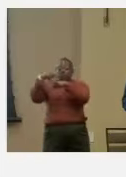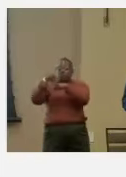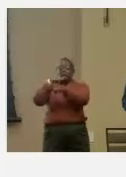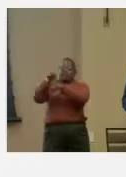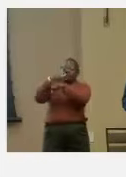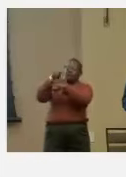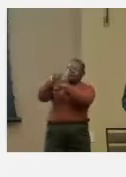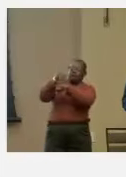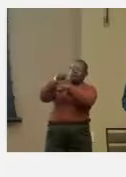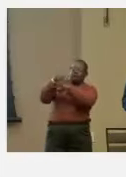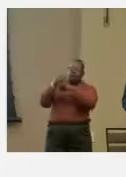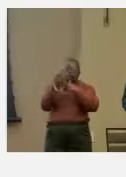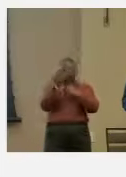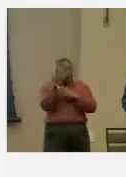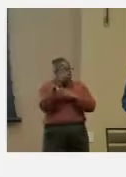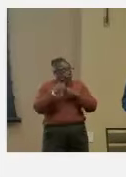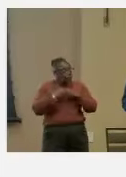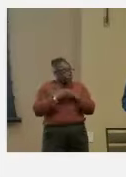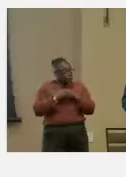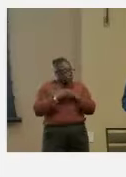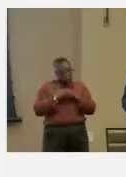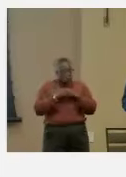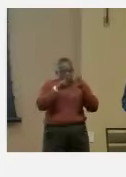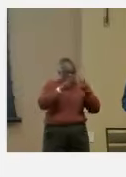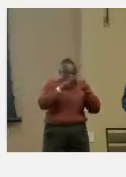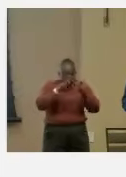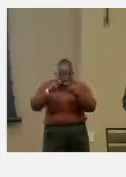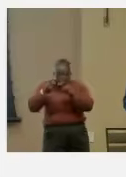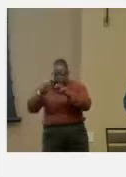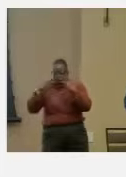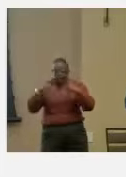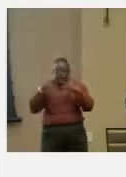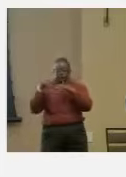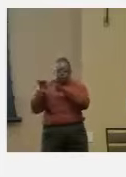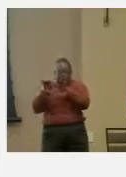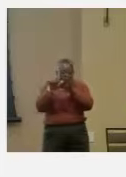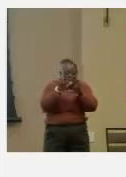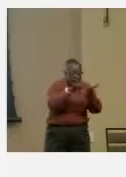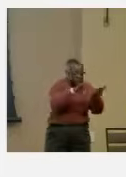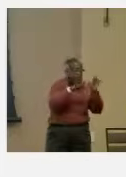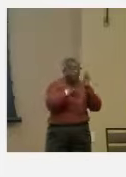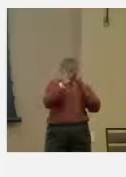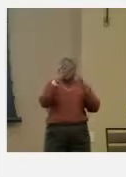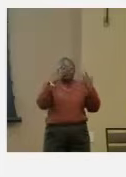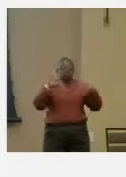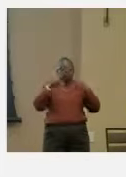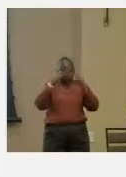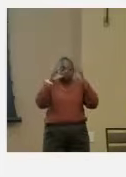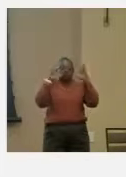And he worked them up thoroughly. And what he found was shocking.